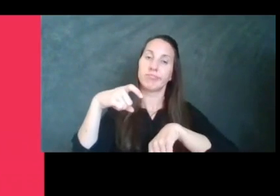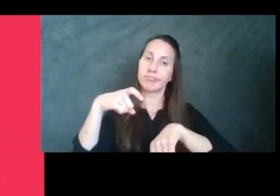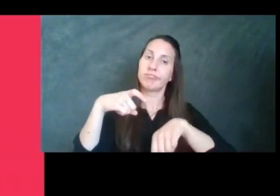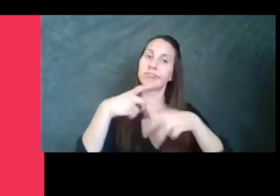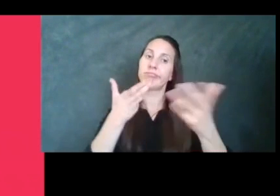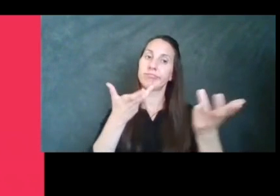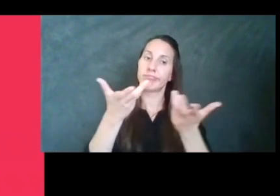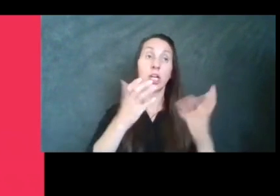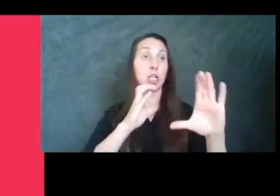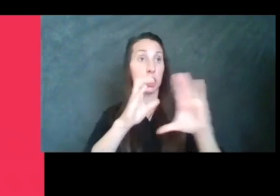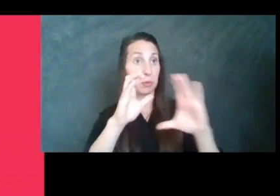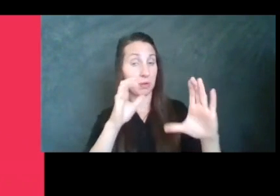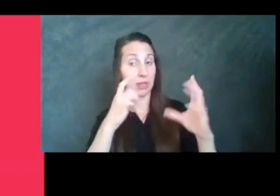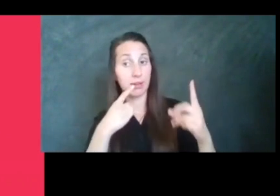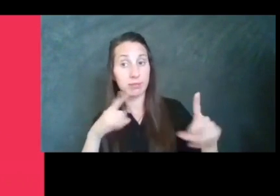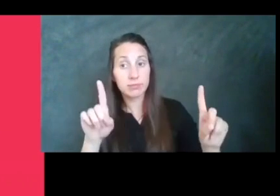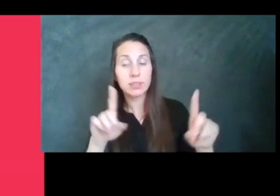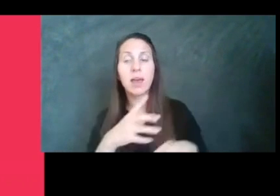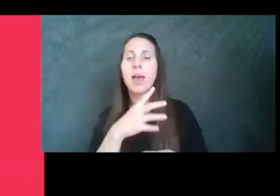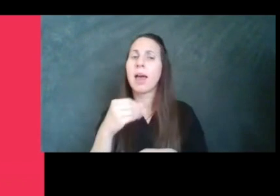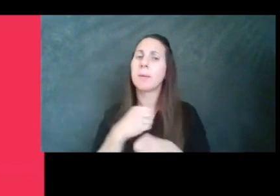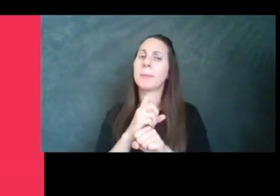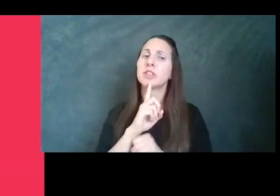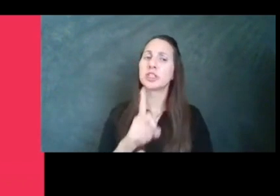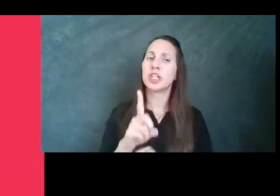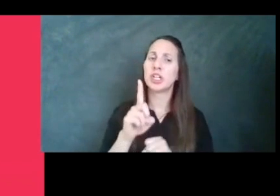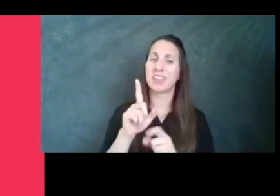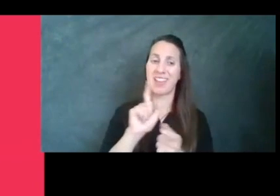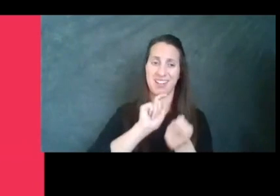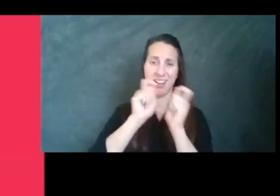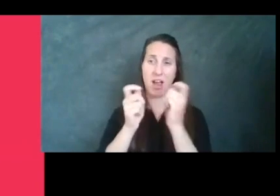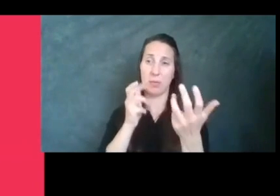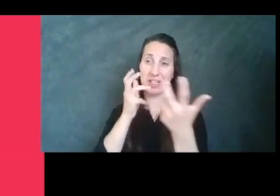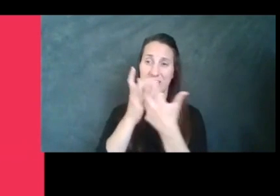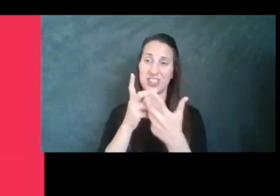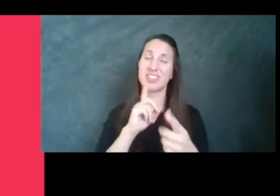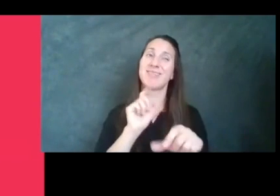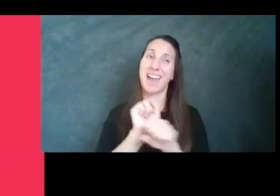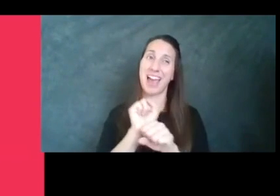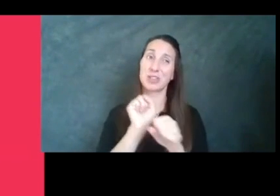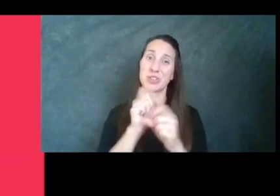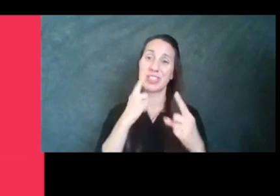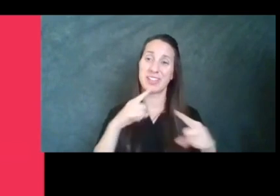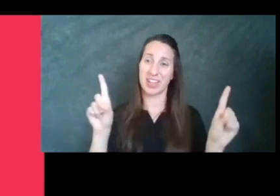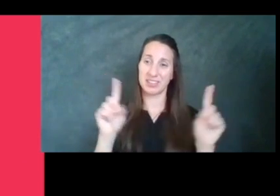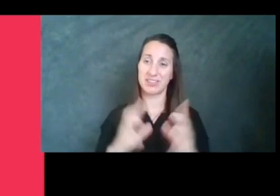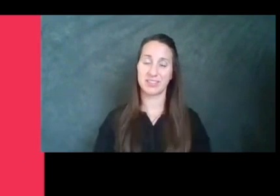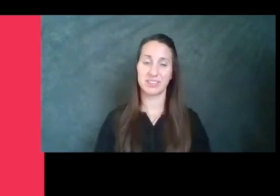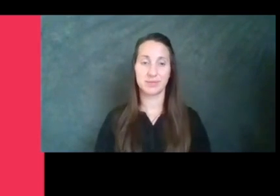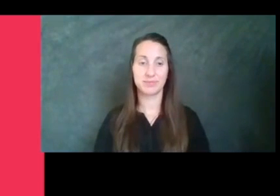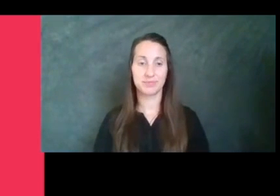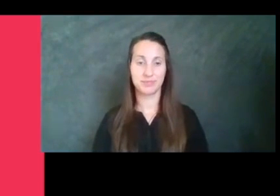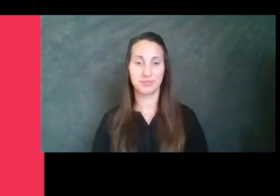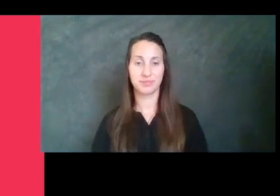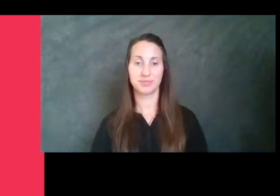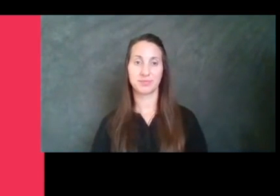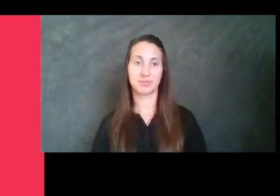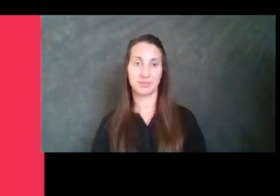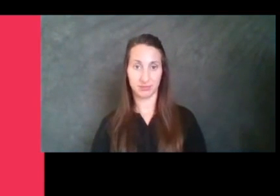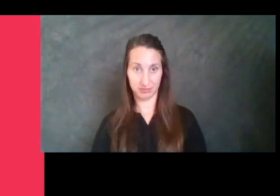communicate effectively, and ensure that the accommodation is effective. Next slide.